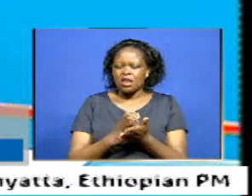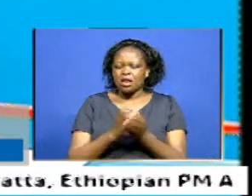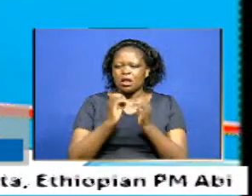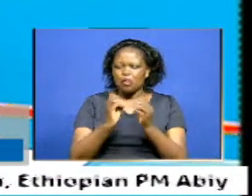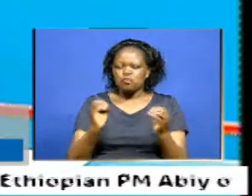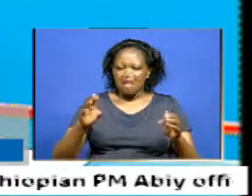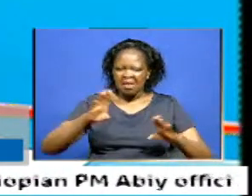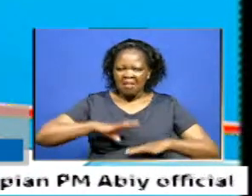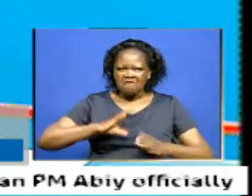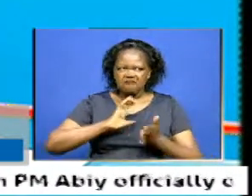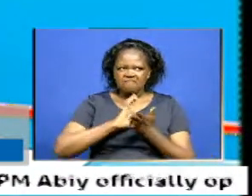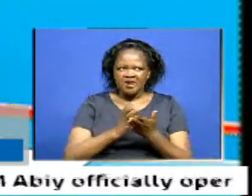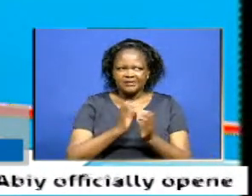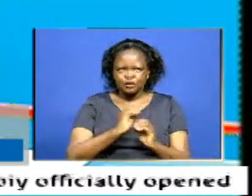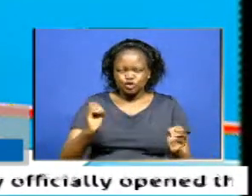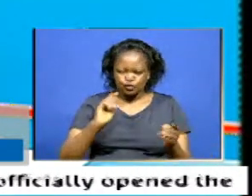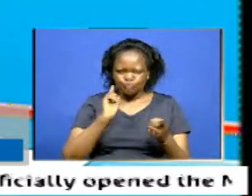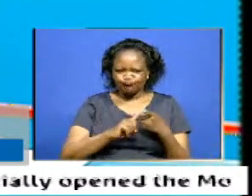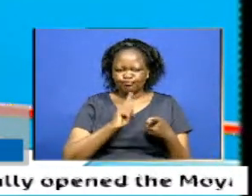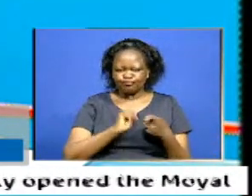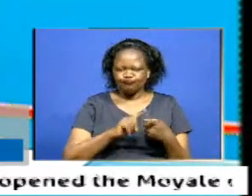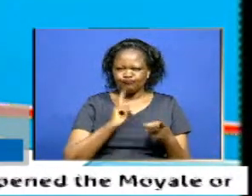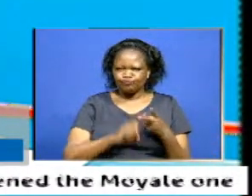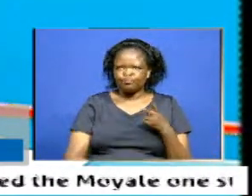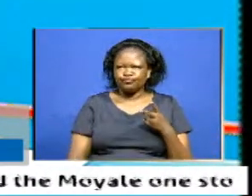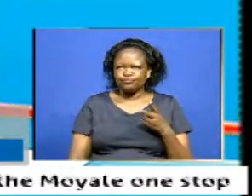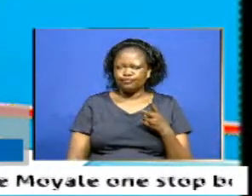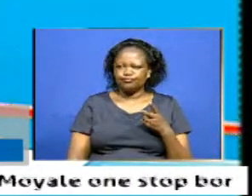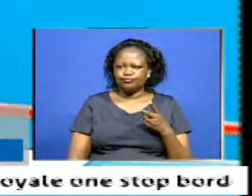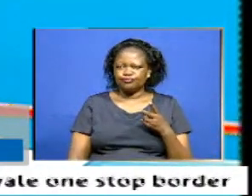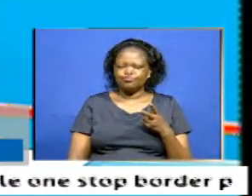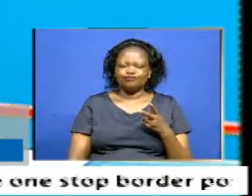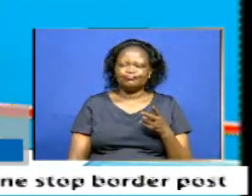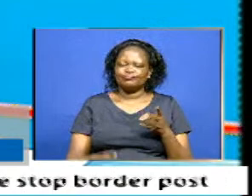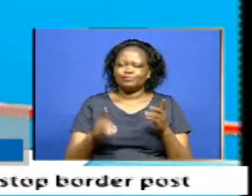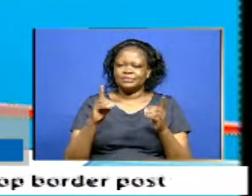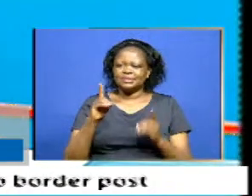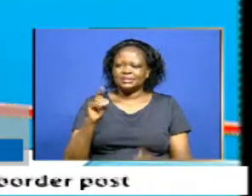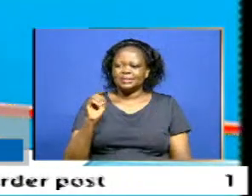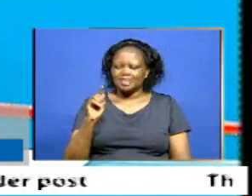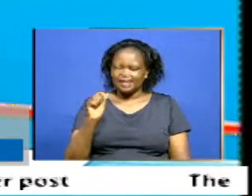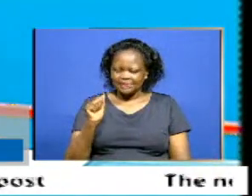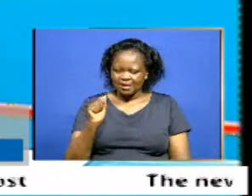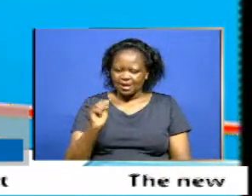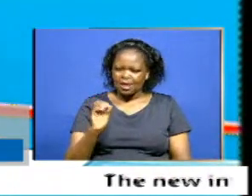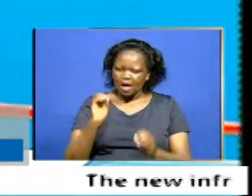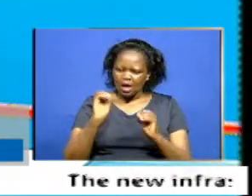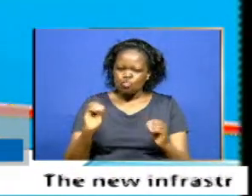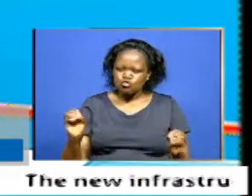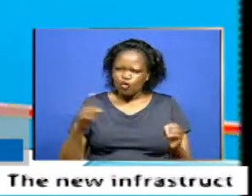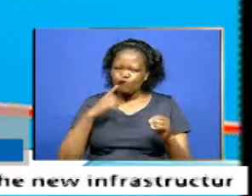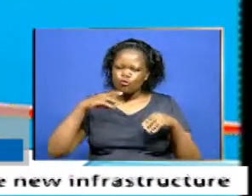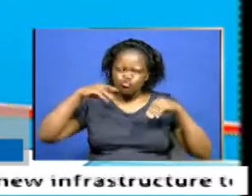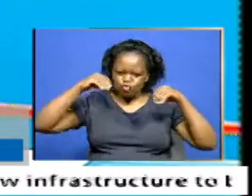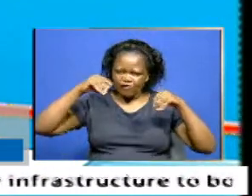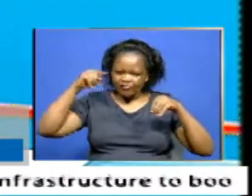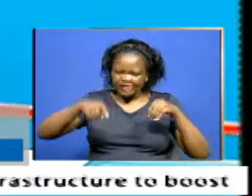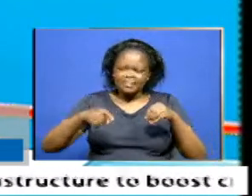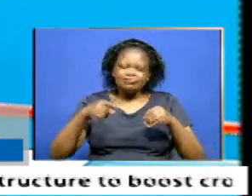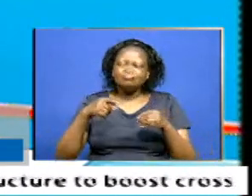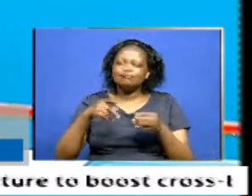funding. And then the other thing was lack of data on who actually qualifies for this kind of